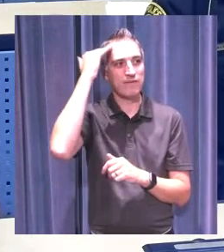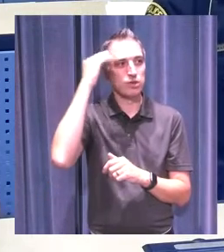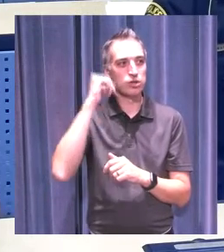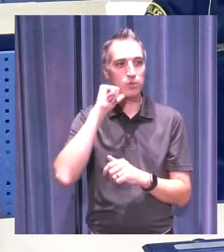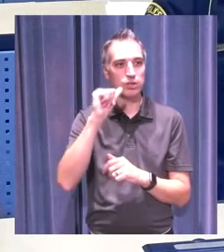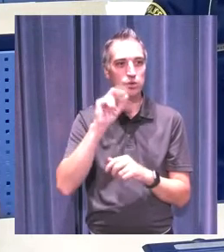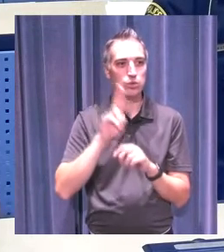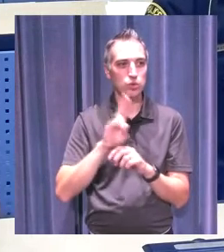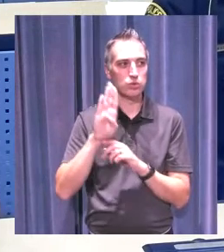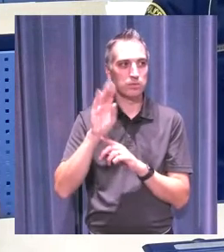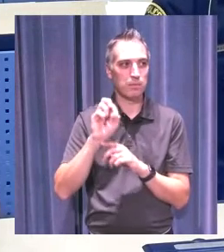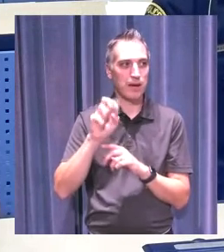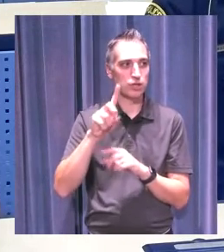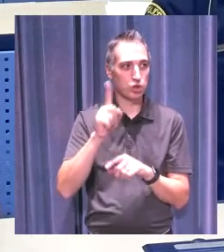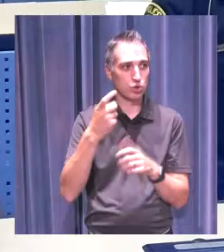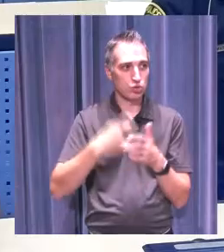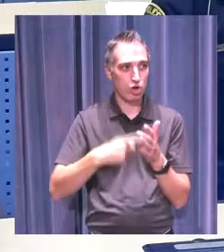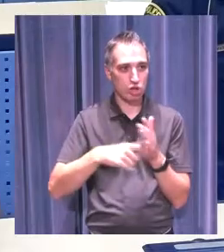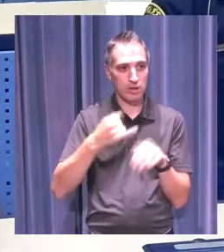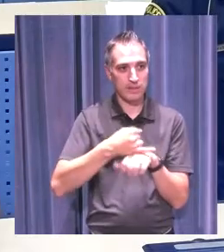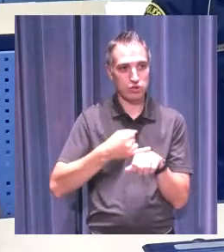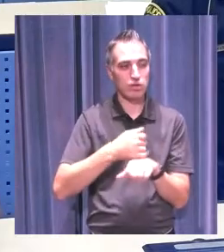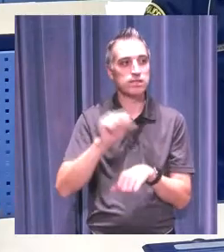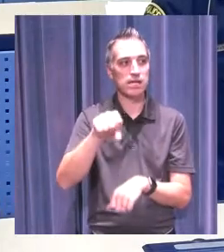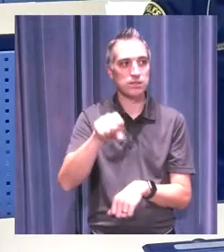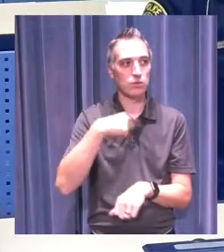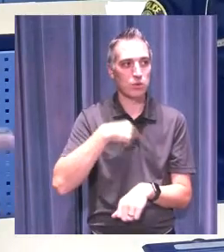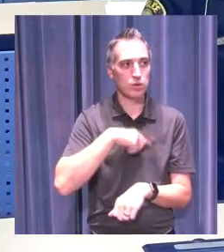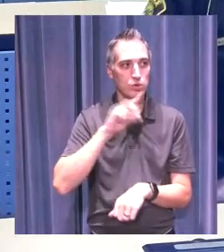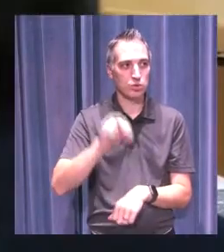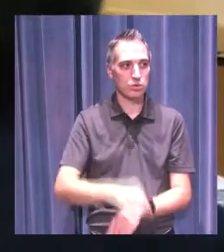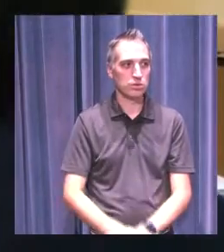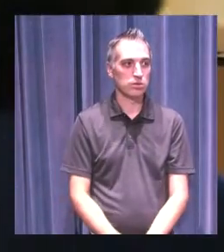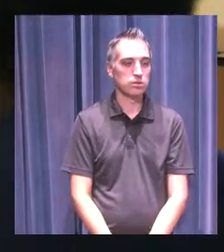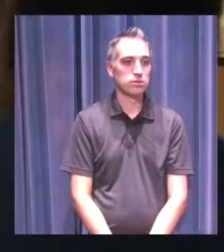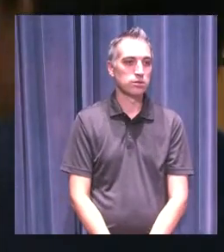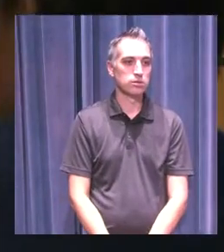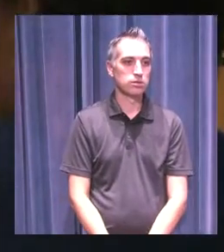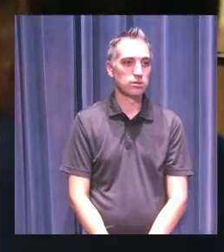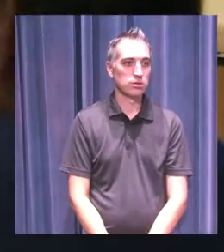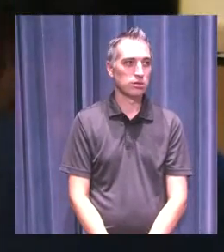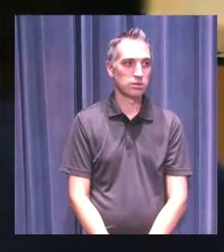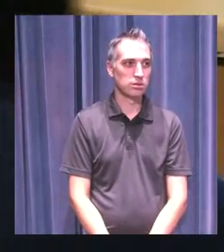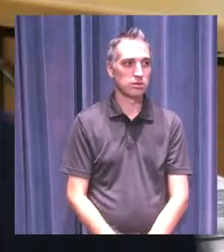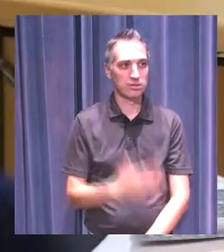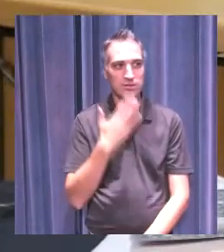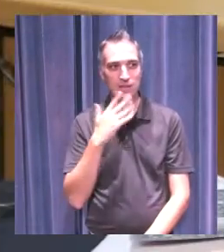dollars out there. Yes, we do. Yep. Are there any other questions?